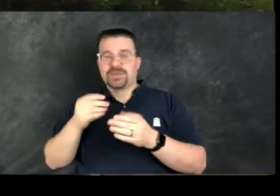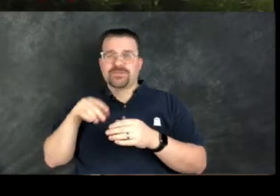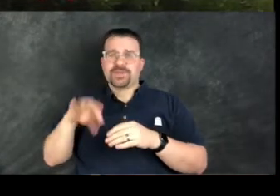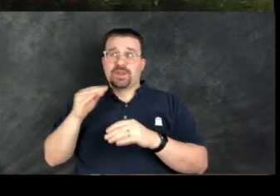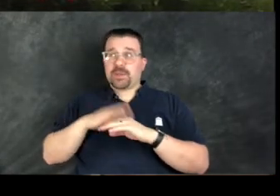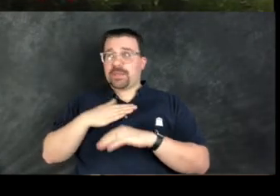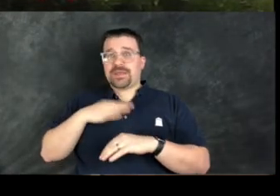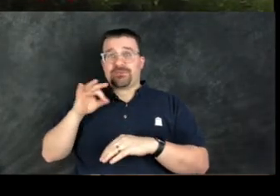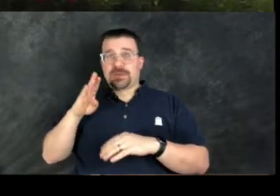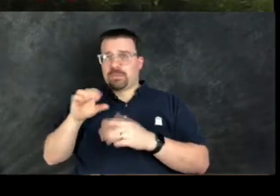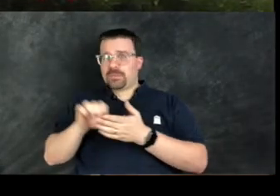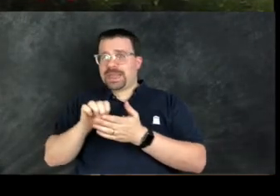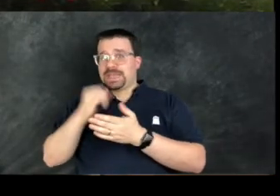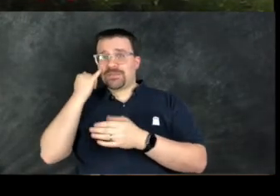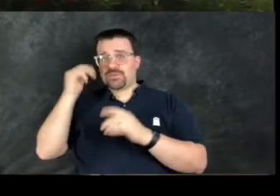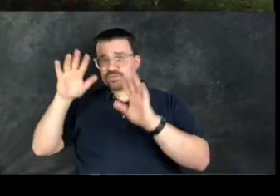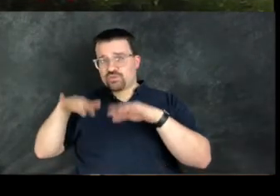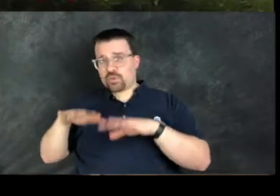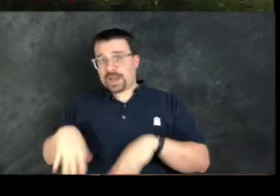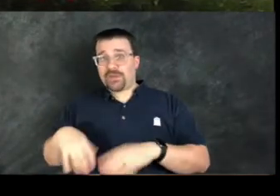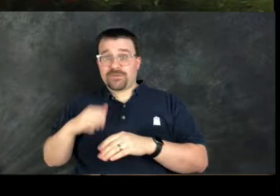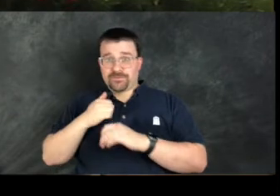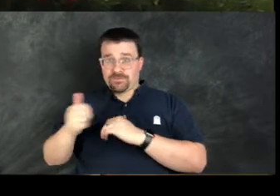Facebook page, if you scroll down far enough,